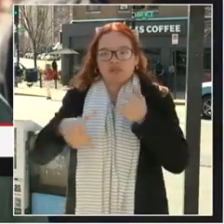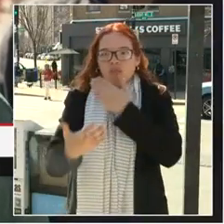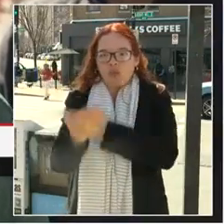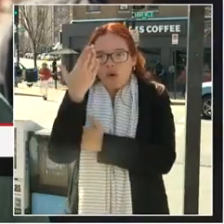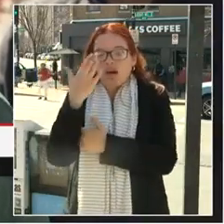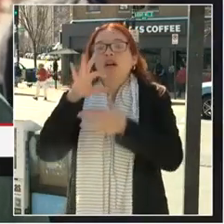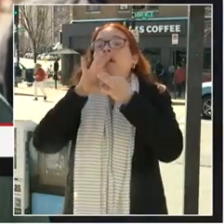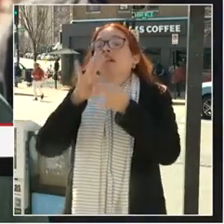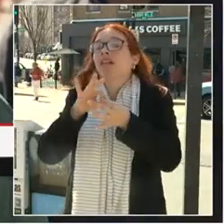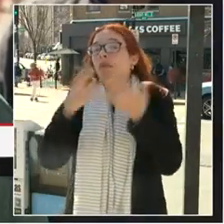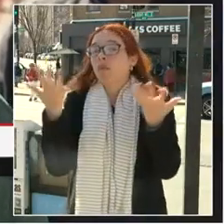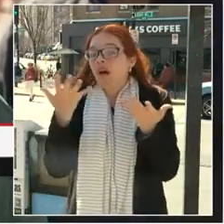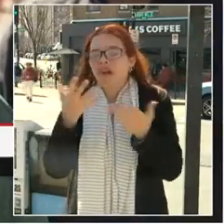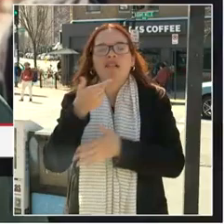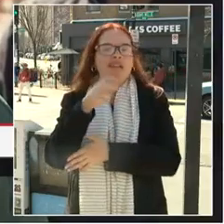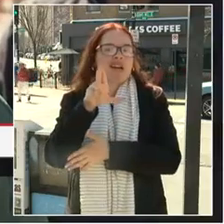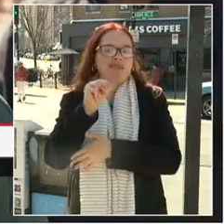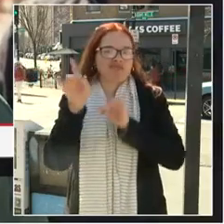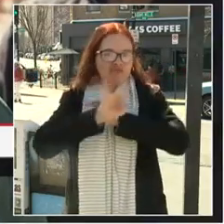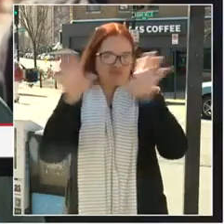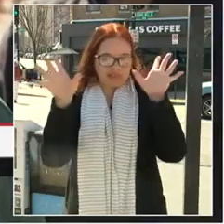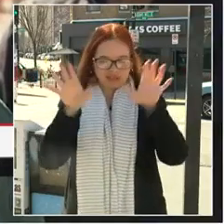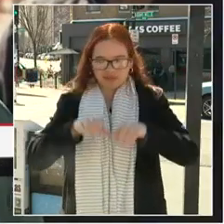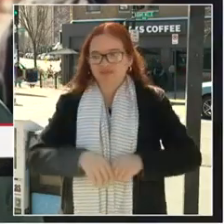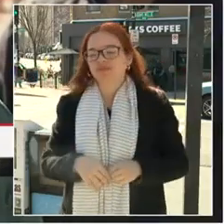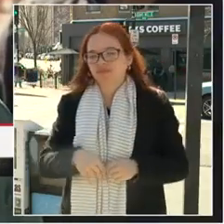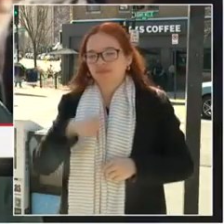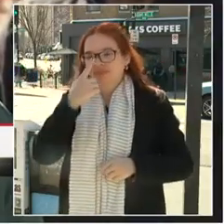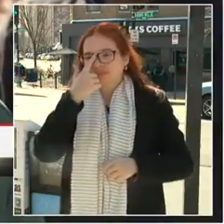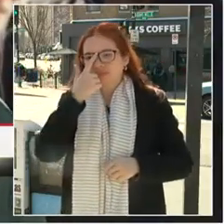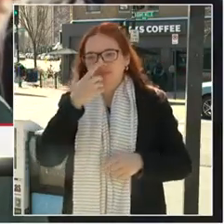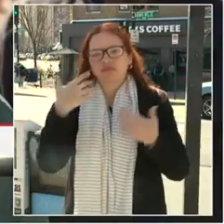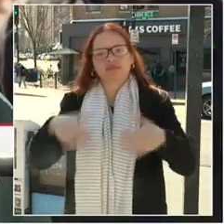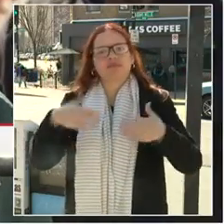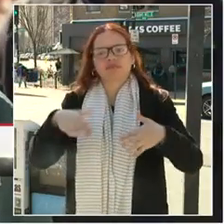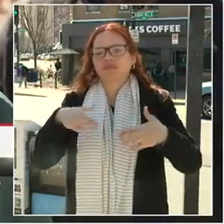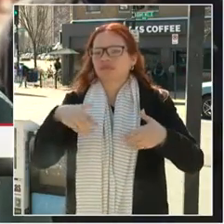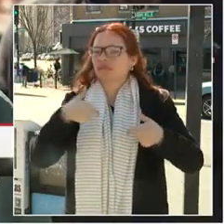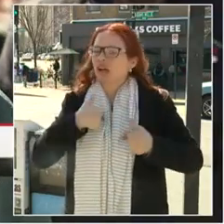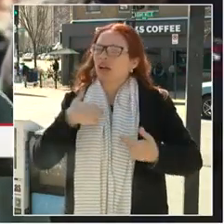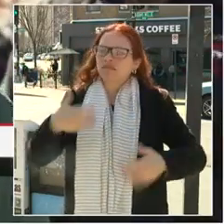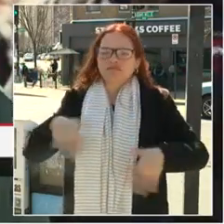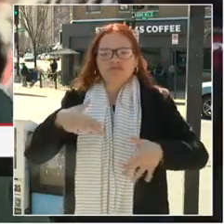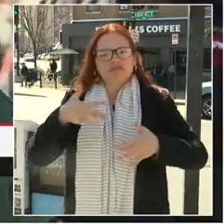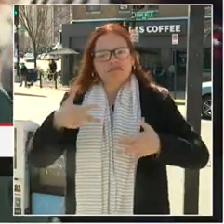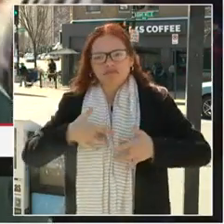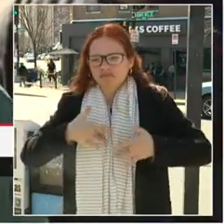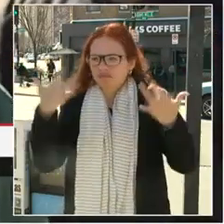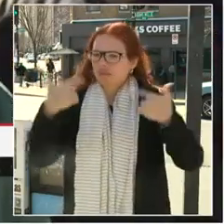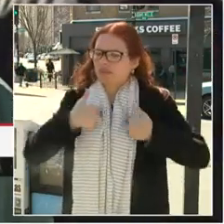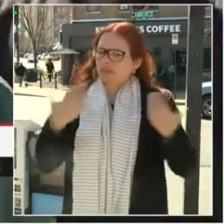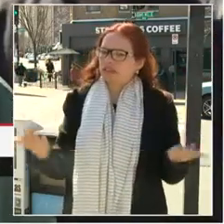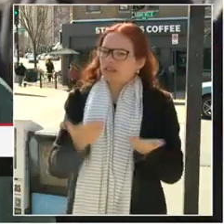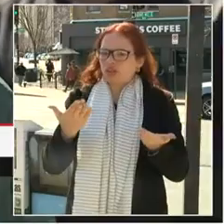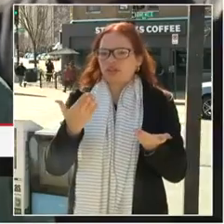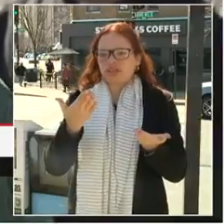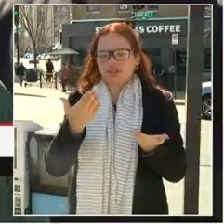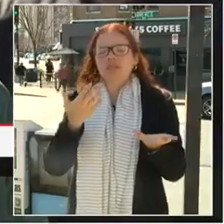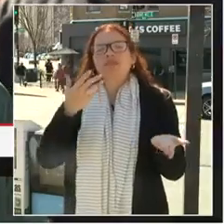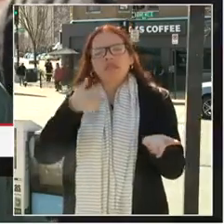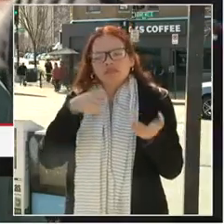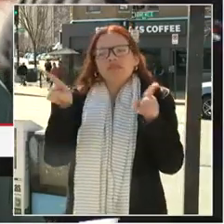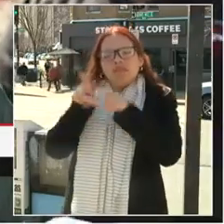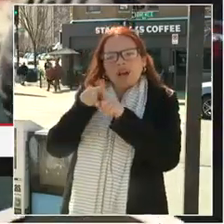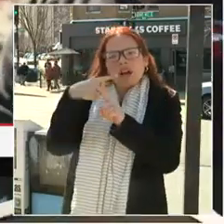violence. And I'm very, very happy that he is with us today to also hear about the needs in